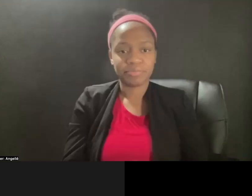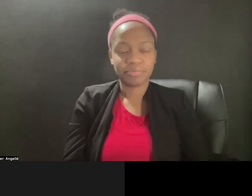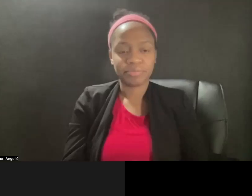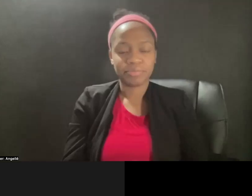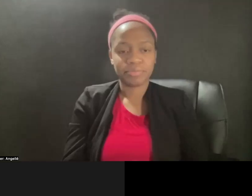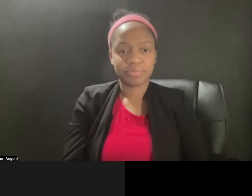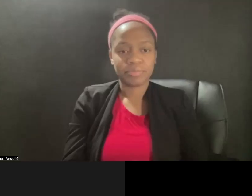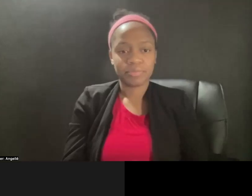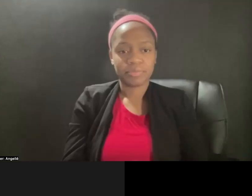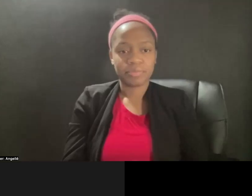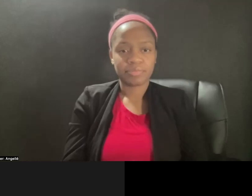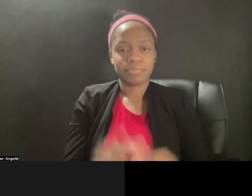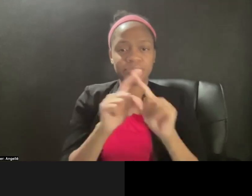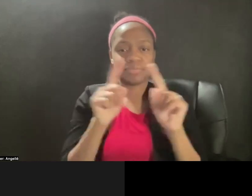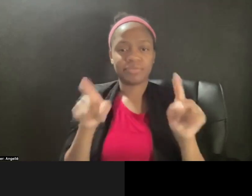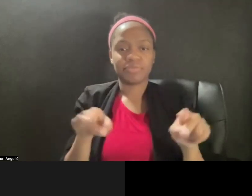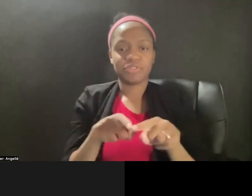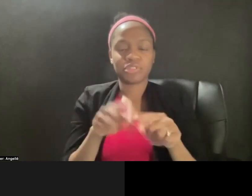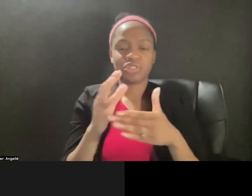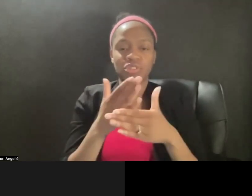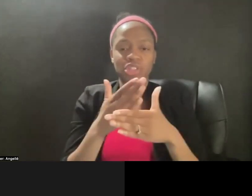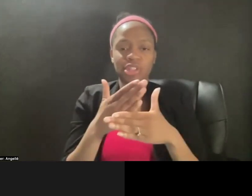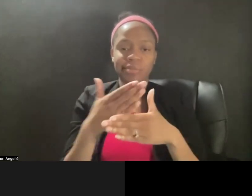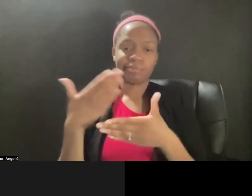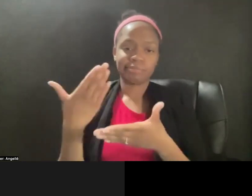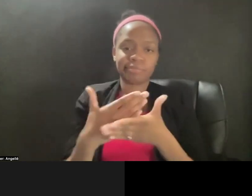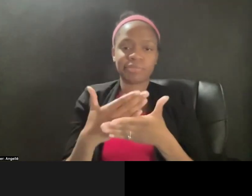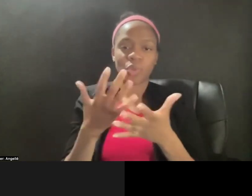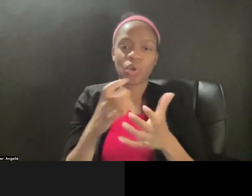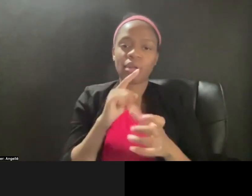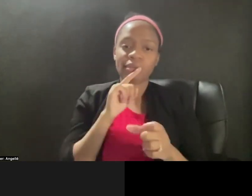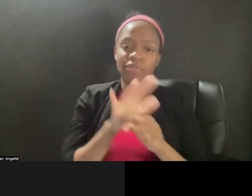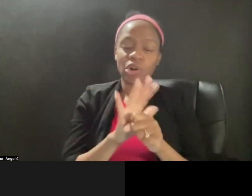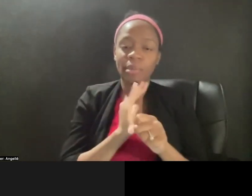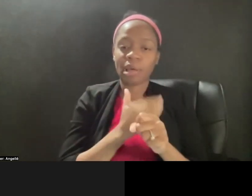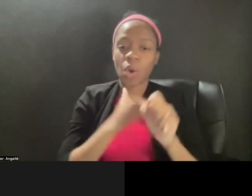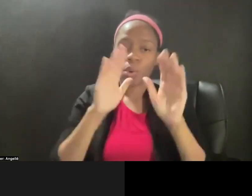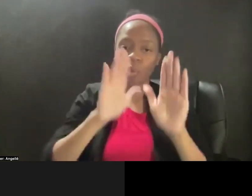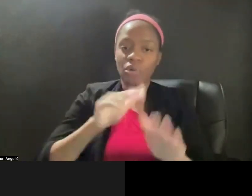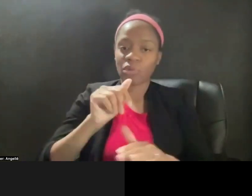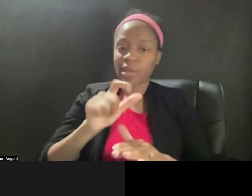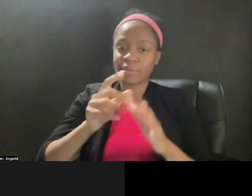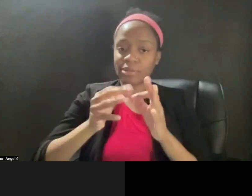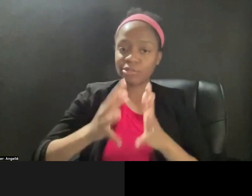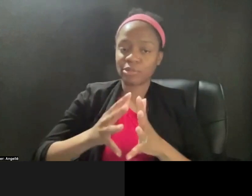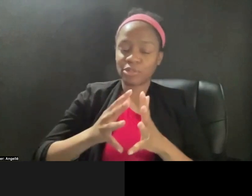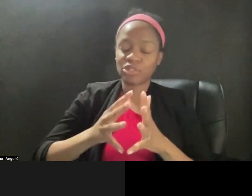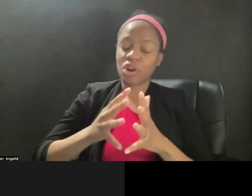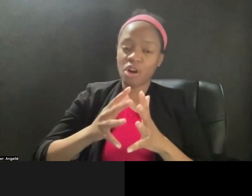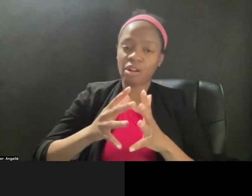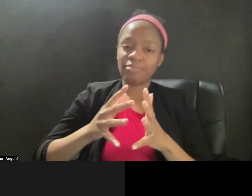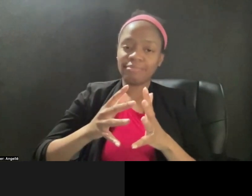I'm going to stop sharing my screen so that we can ensure that our wonderful ASL interpreters are in the